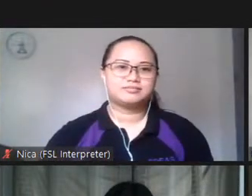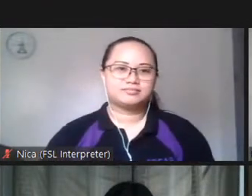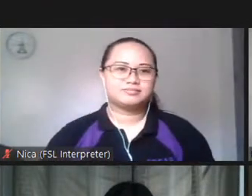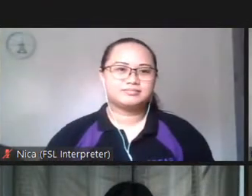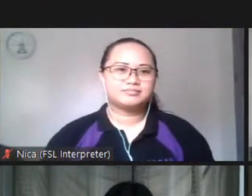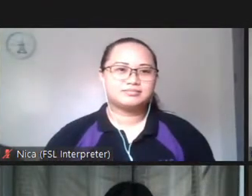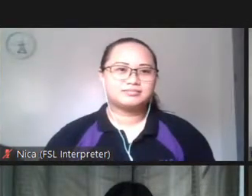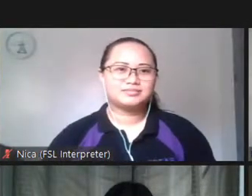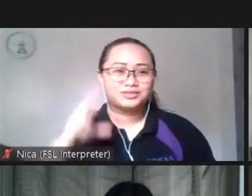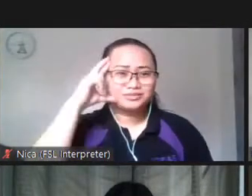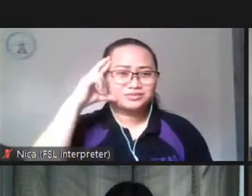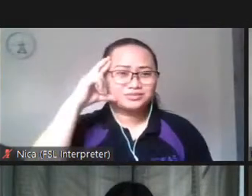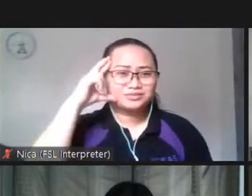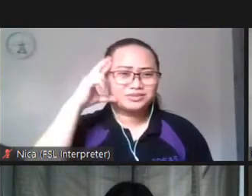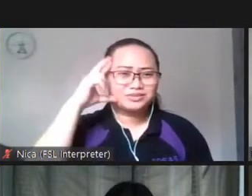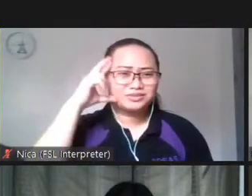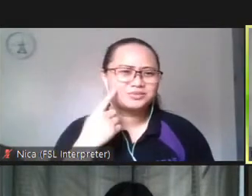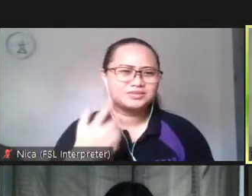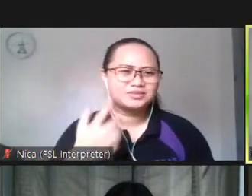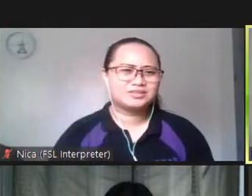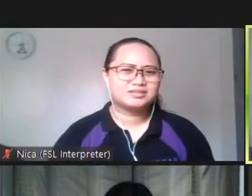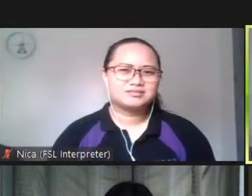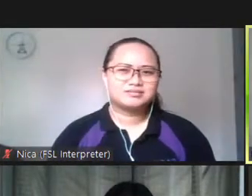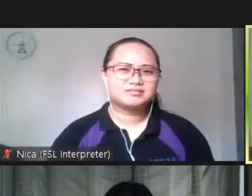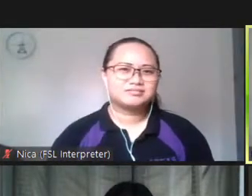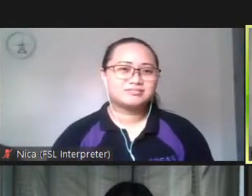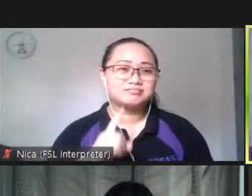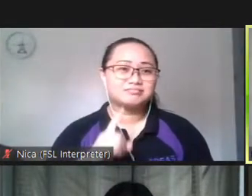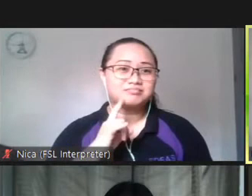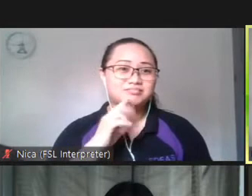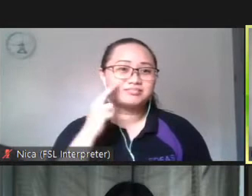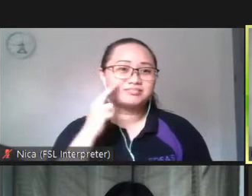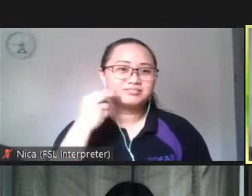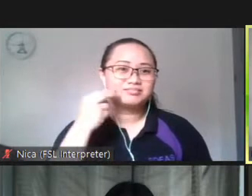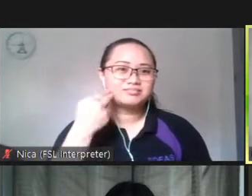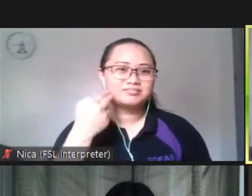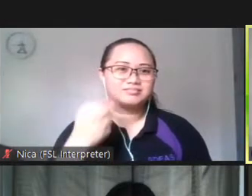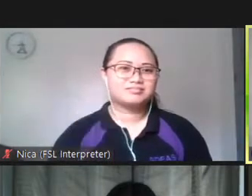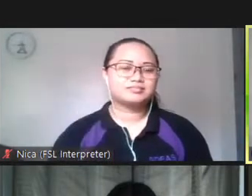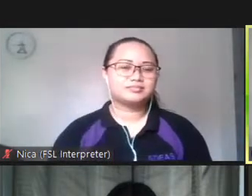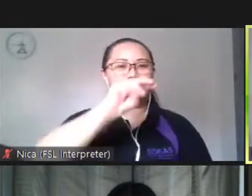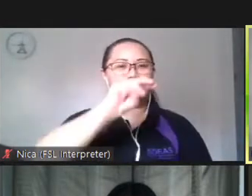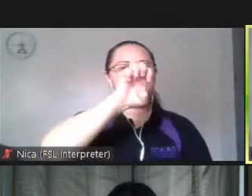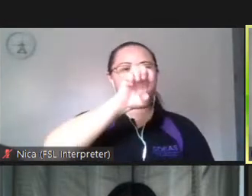Raymond, from a deaf person's perspective.